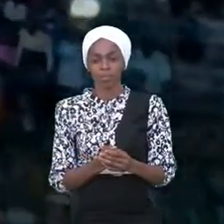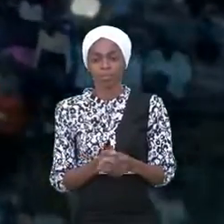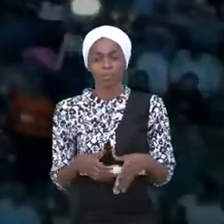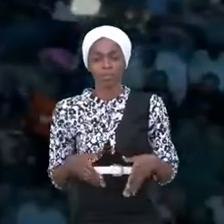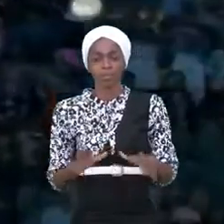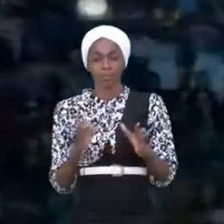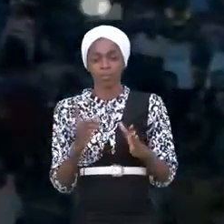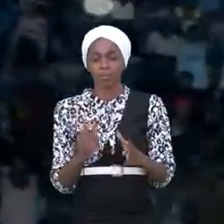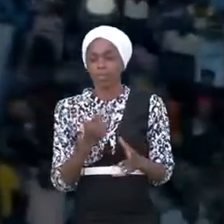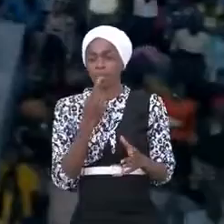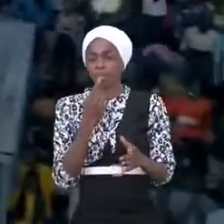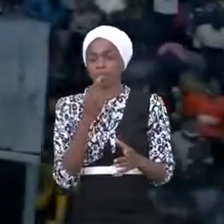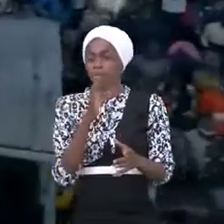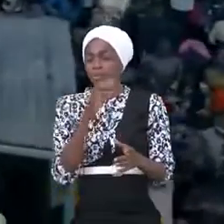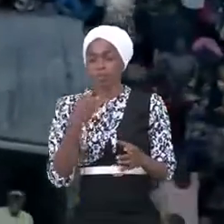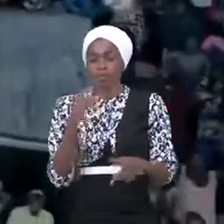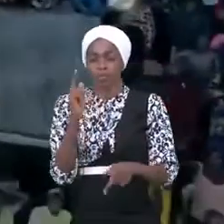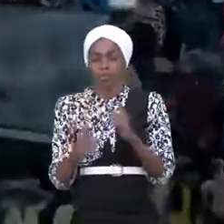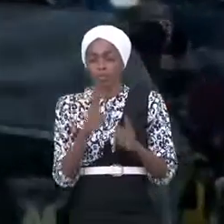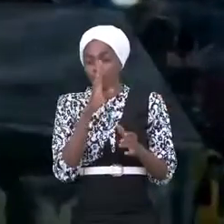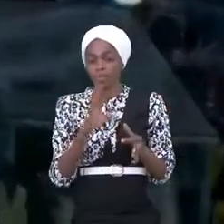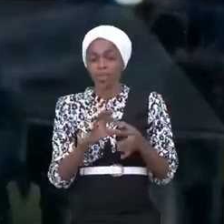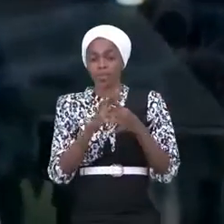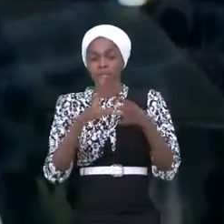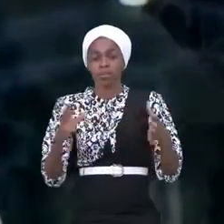Let the tongues of people be loosed here.